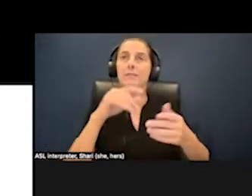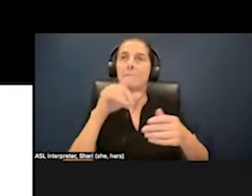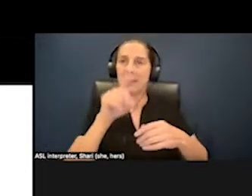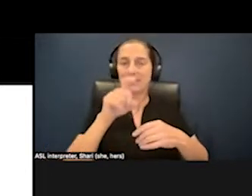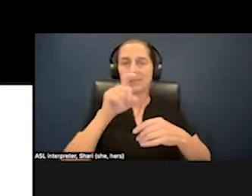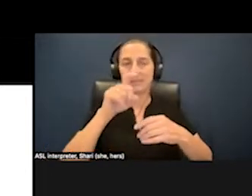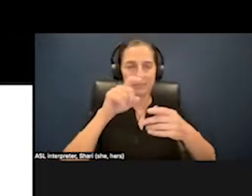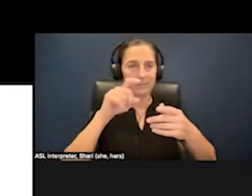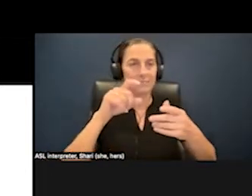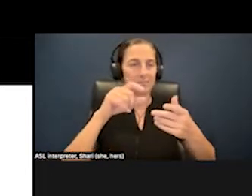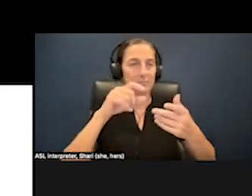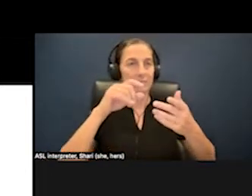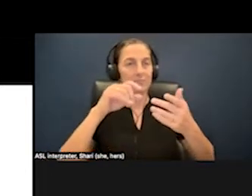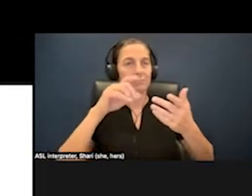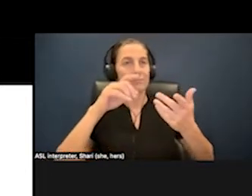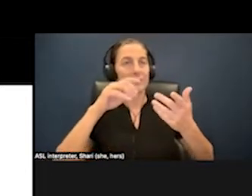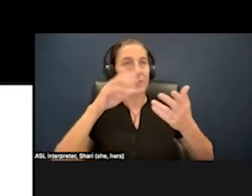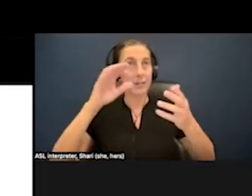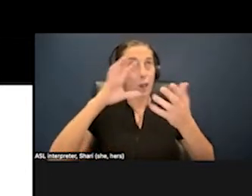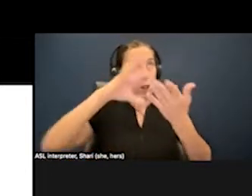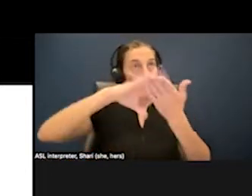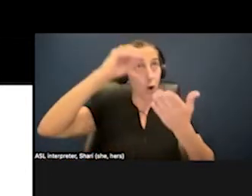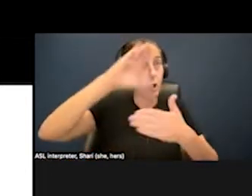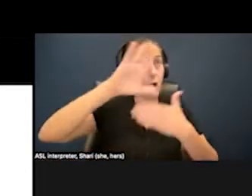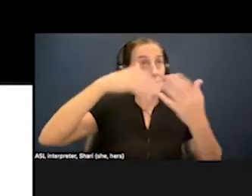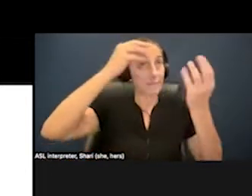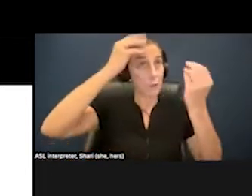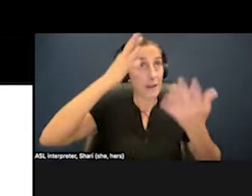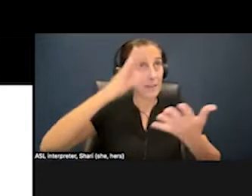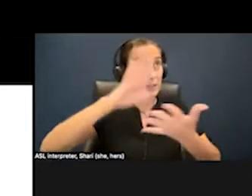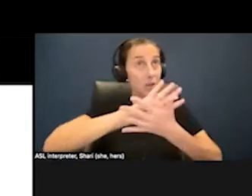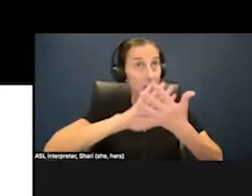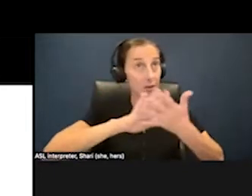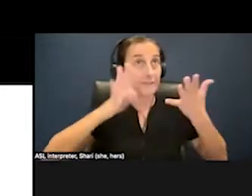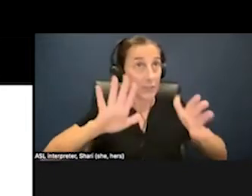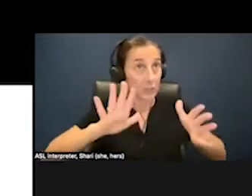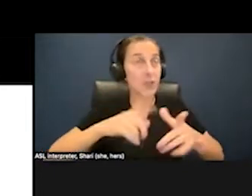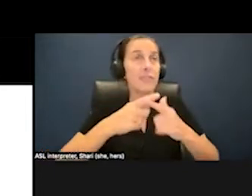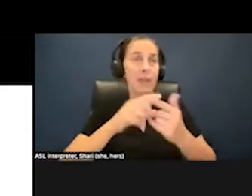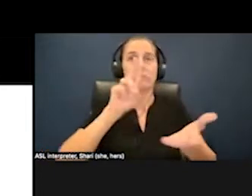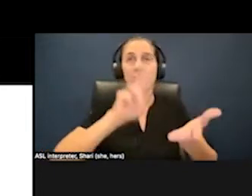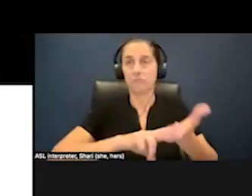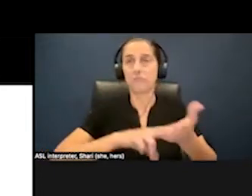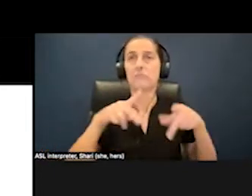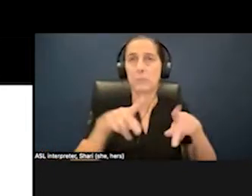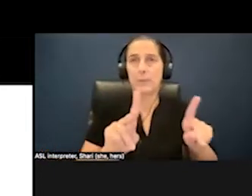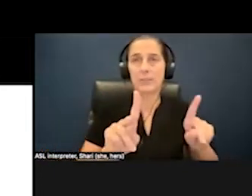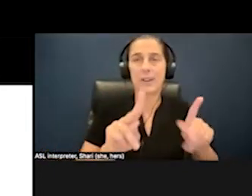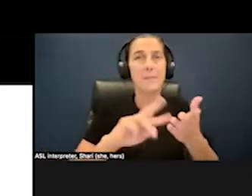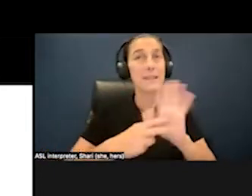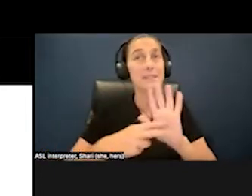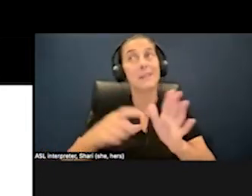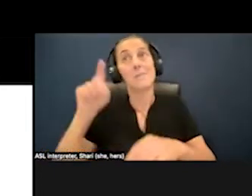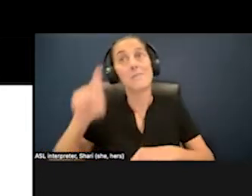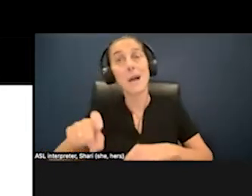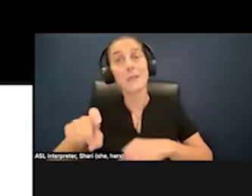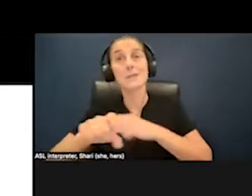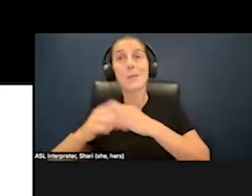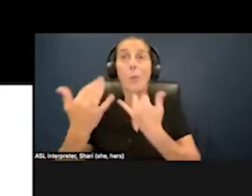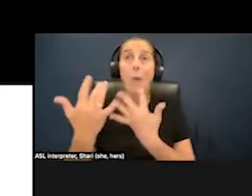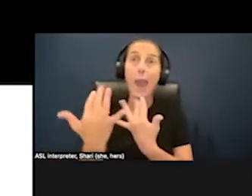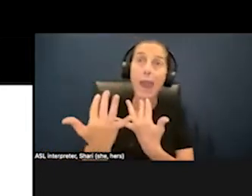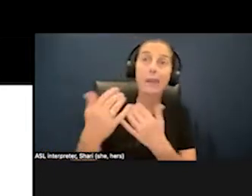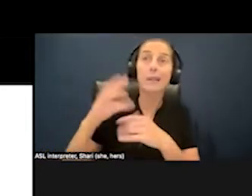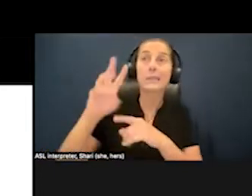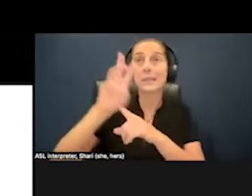appointments and you need 5 different therapist letters and you have to wait or anything like that. It just means that right now the law requires that legal guardians consent